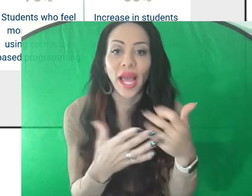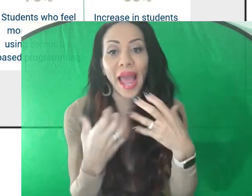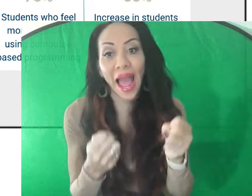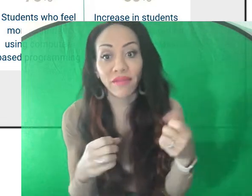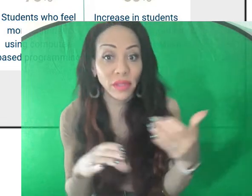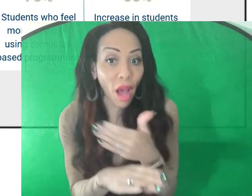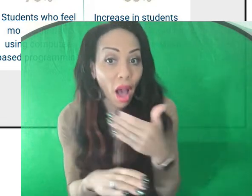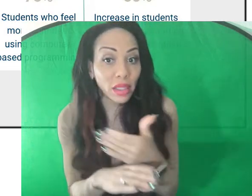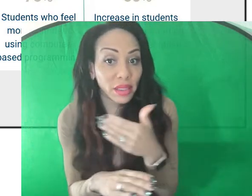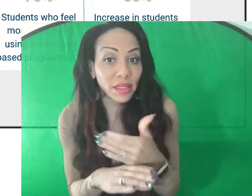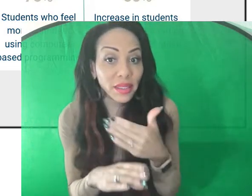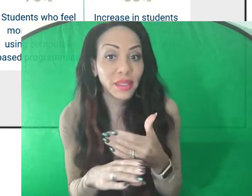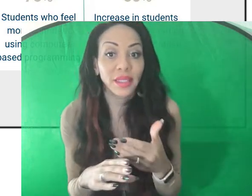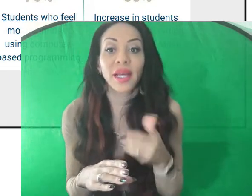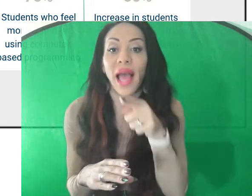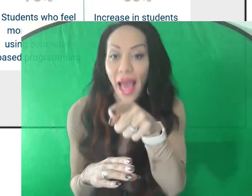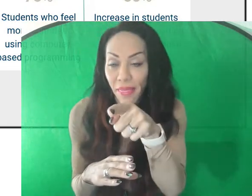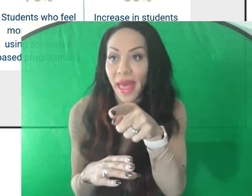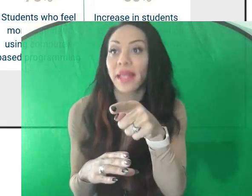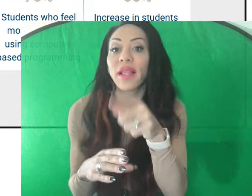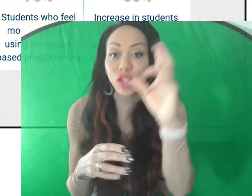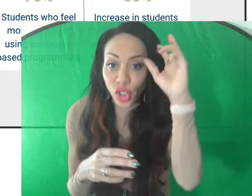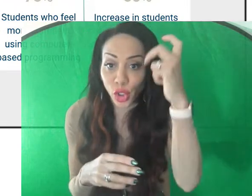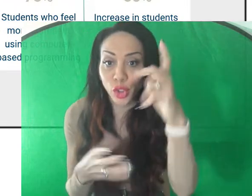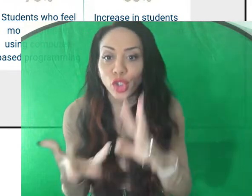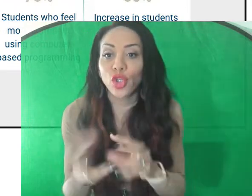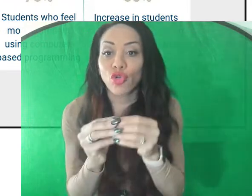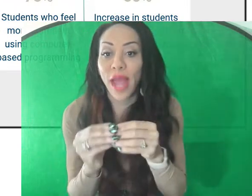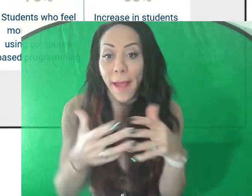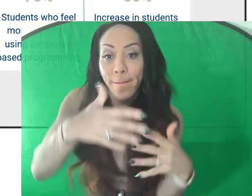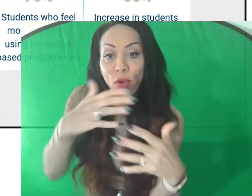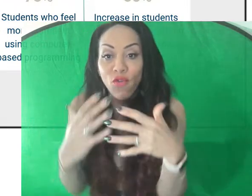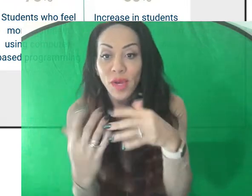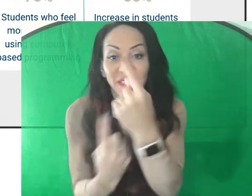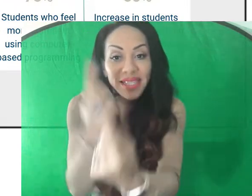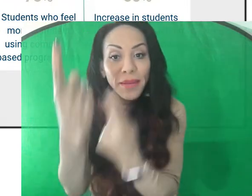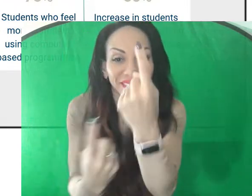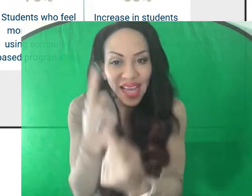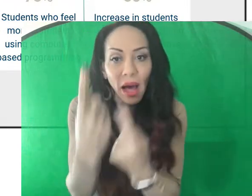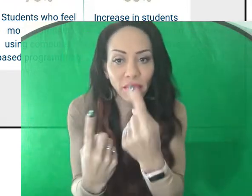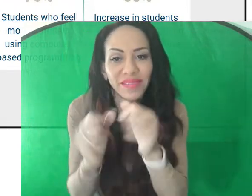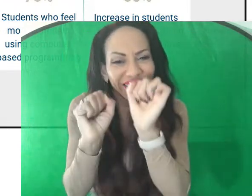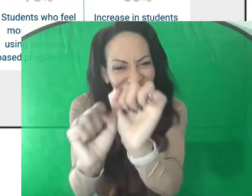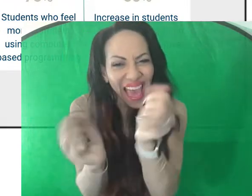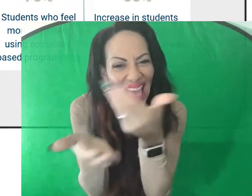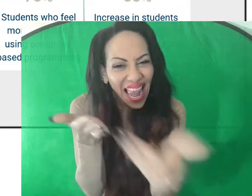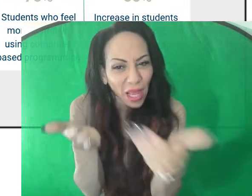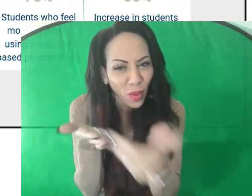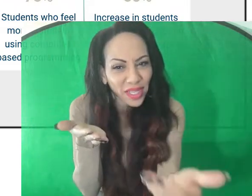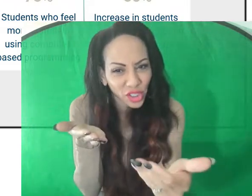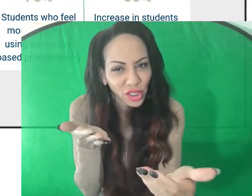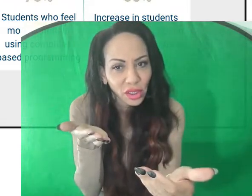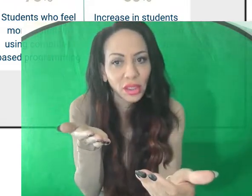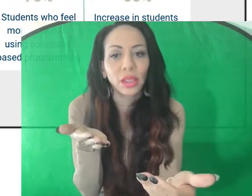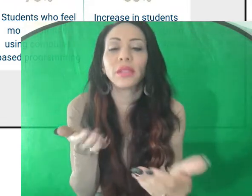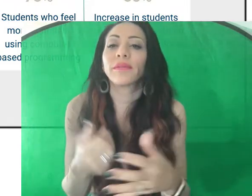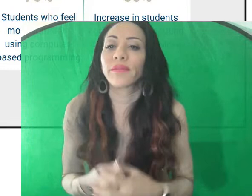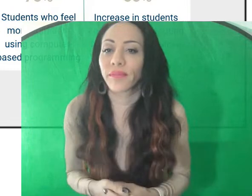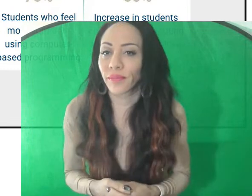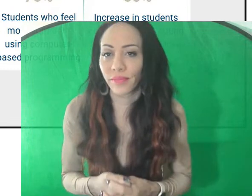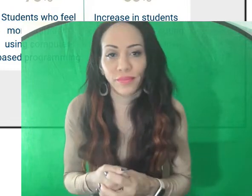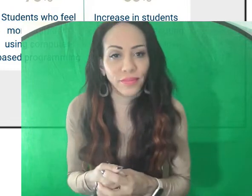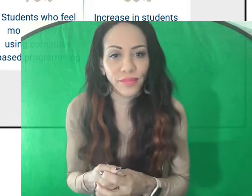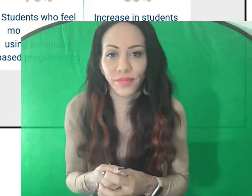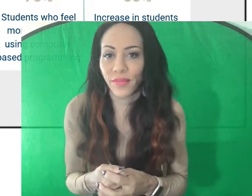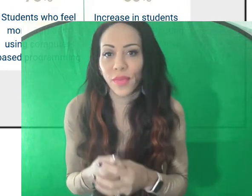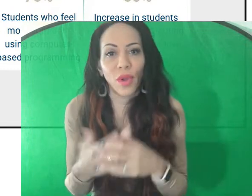own movements. Yeah. So most of the movement language is generated by them, which a couple years ago was a lot of dabbing or whatever famous TikTok